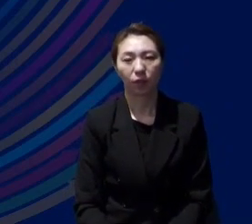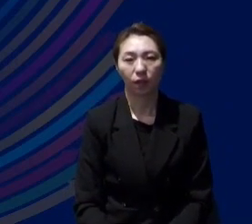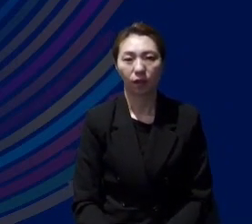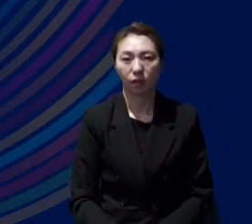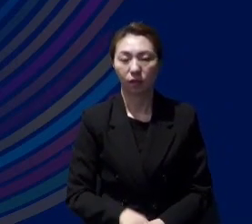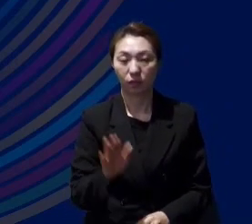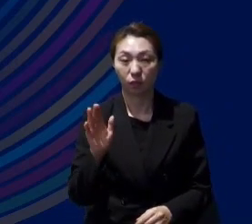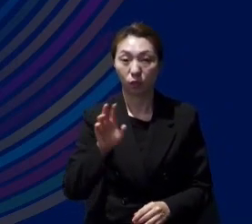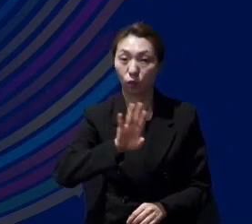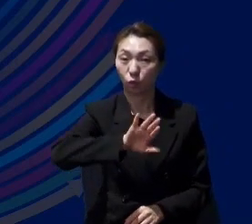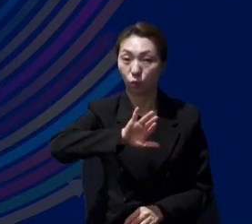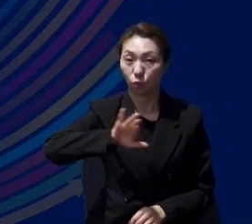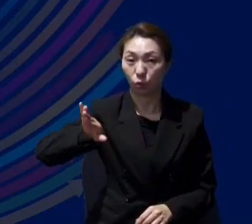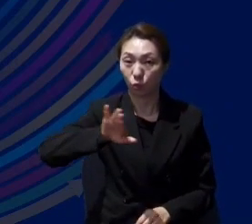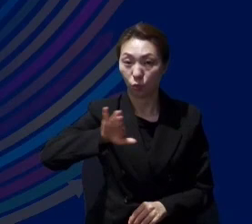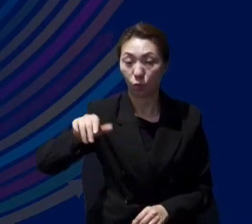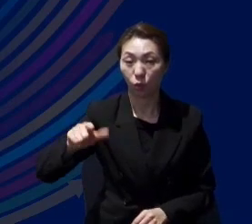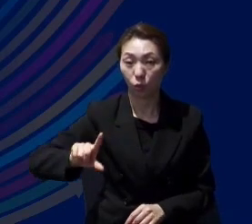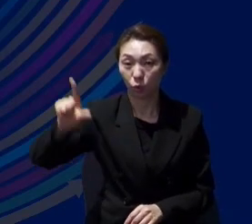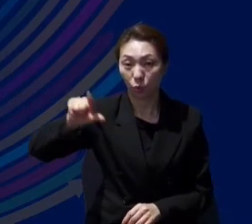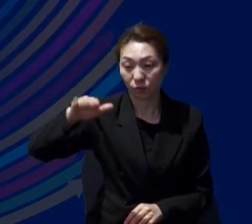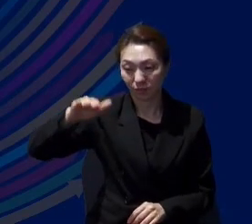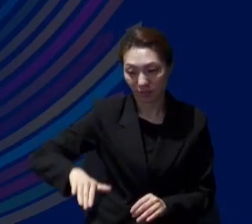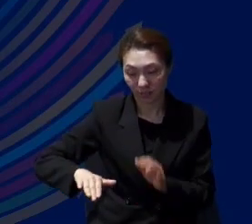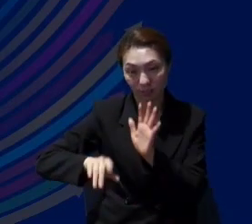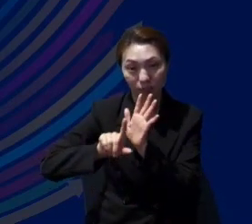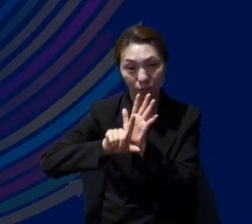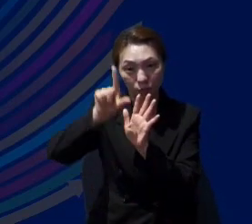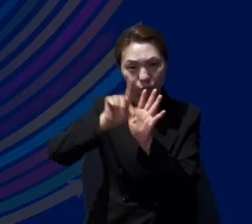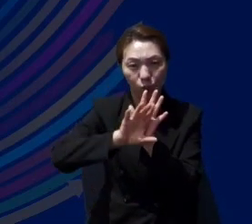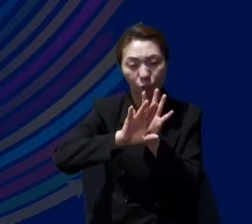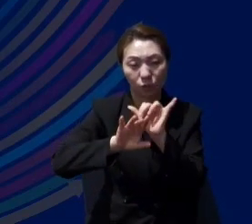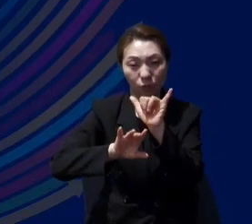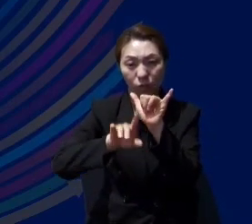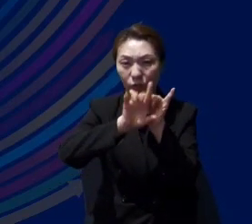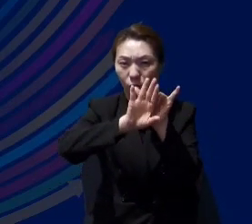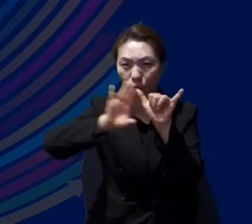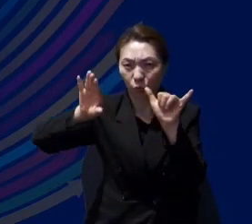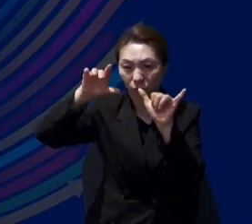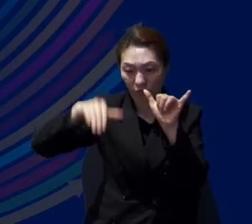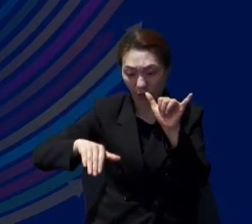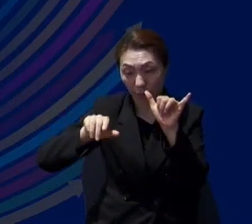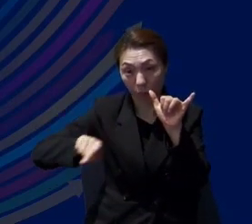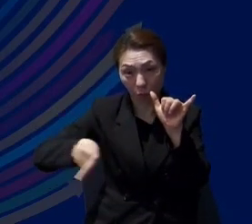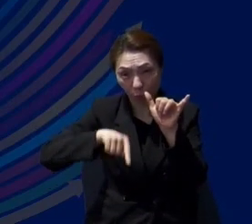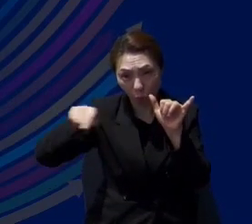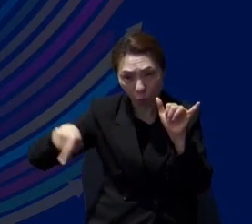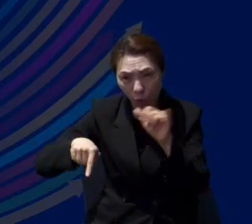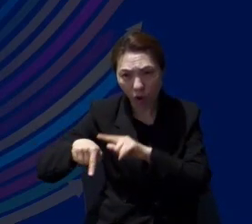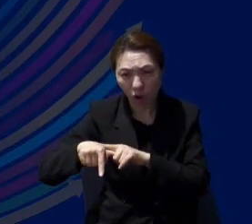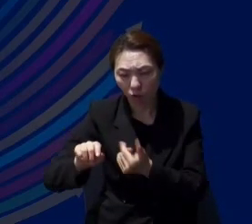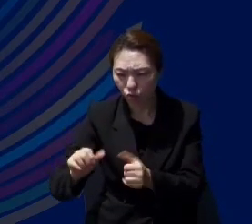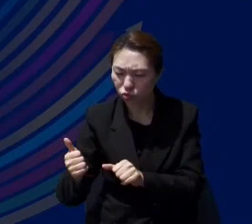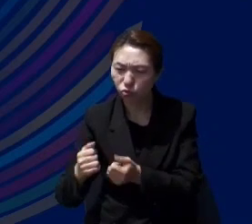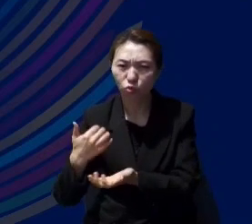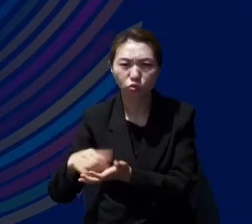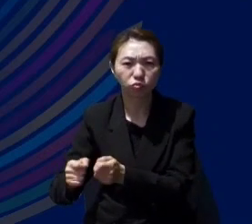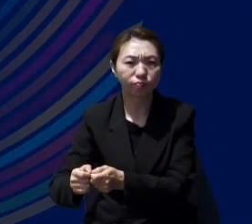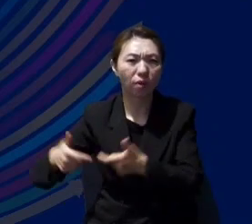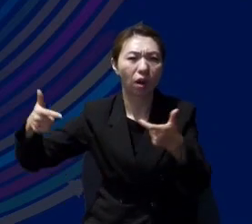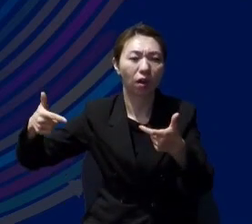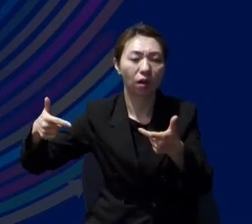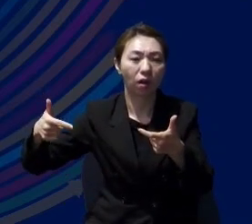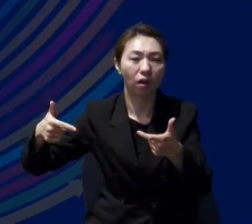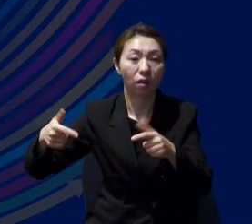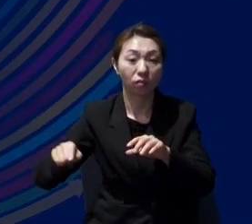as well. And then tends to be lower in the North and the Northeast in certain parts of the West. And you see a somewhat